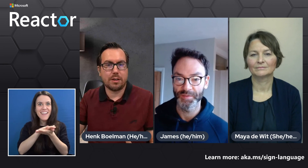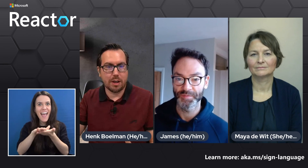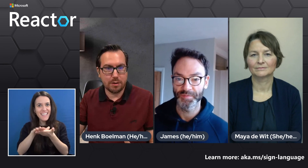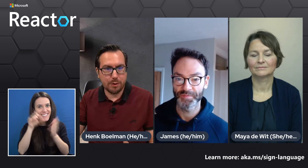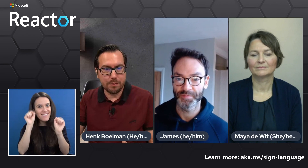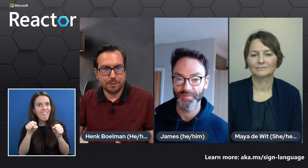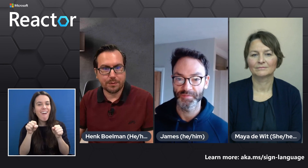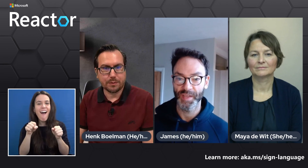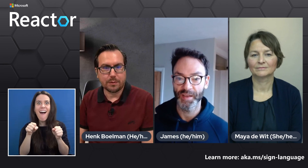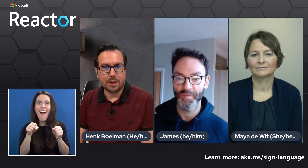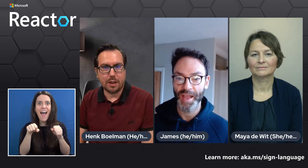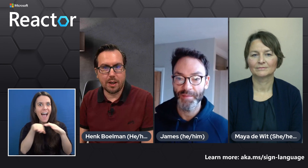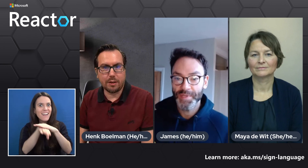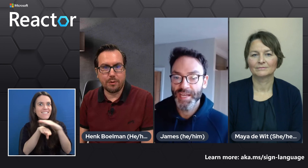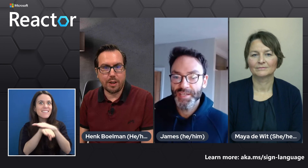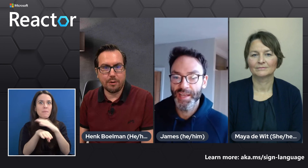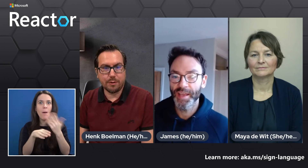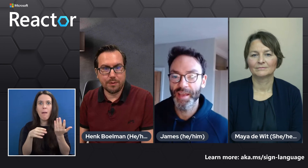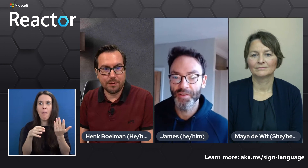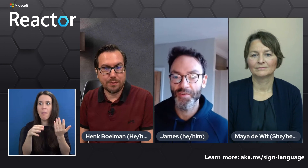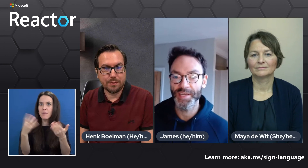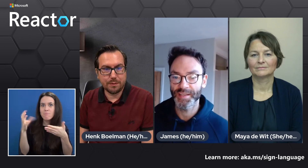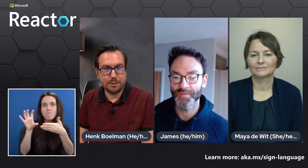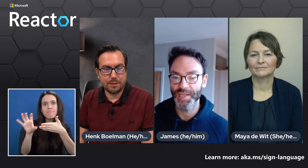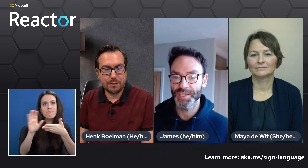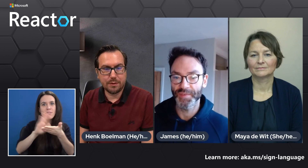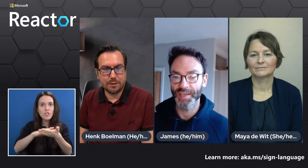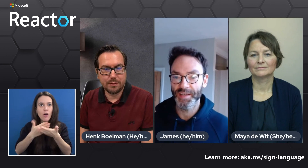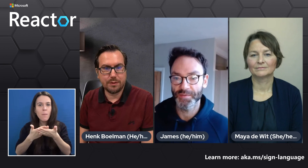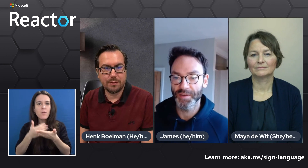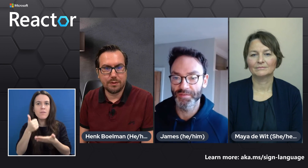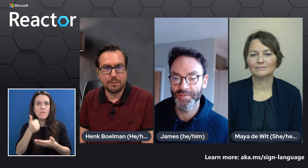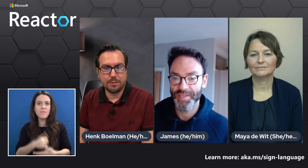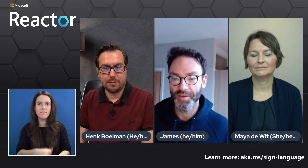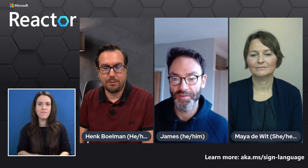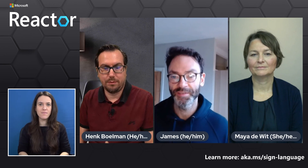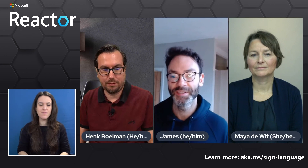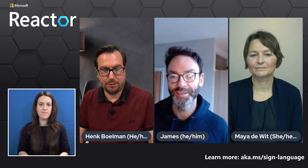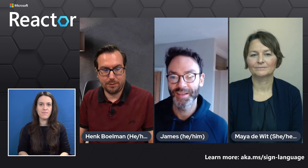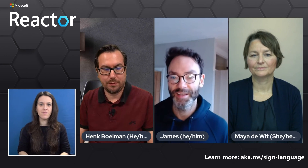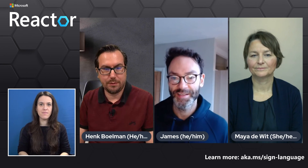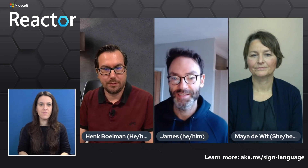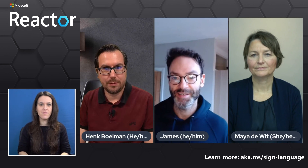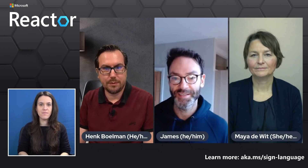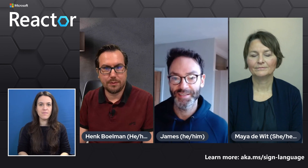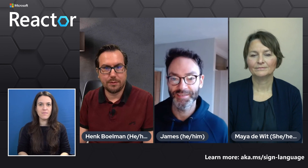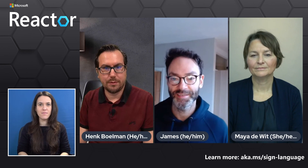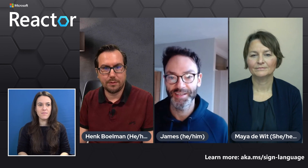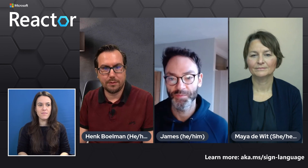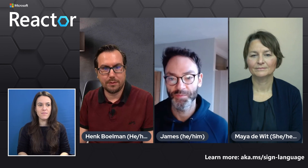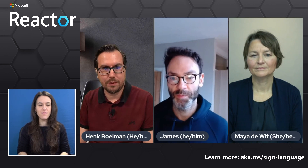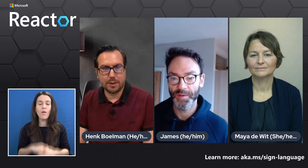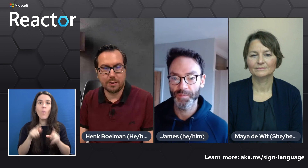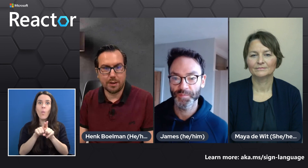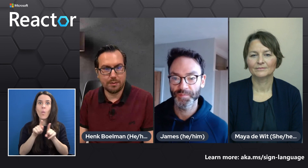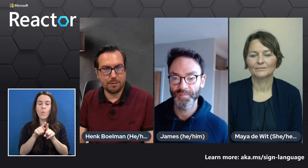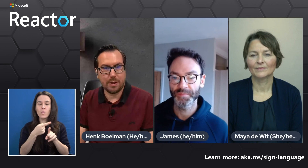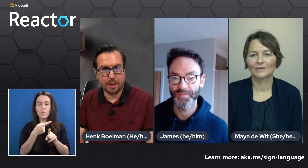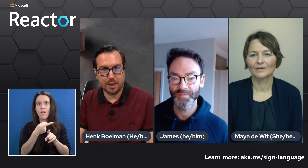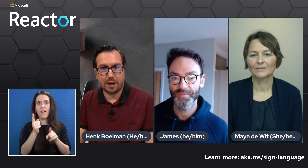event accessible. Yeah, and potentially increasing the reach of it as well. So it's a